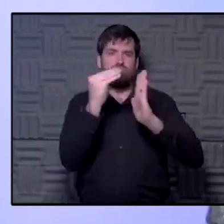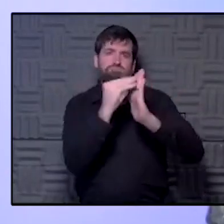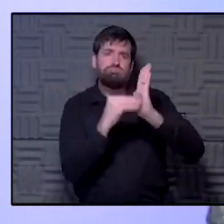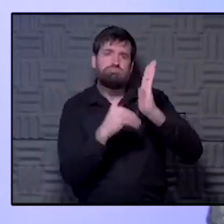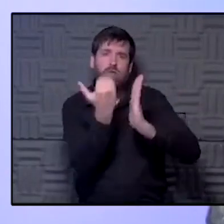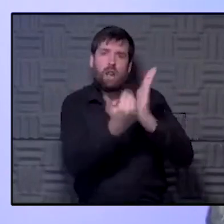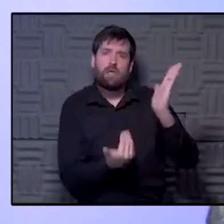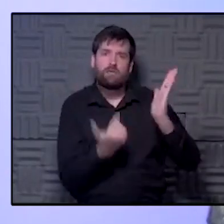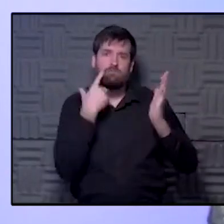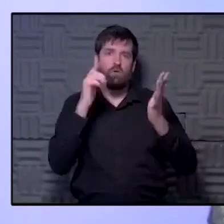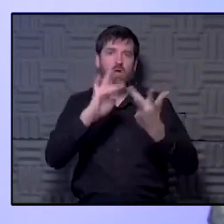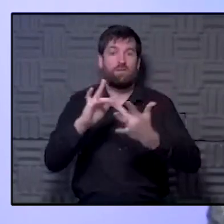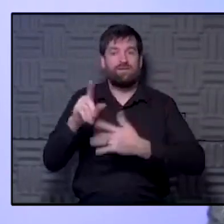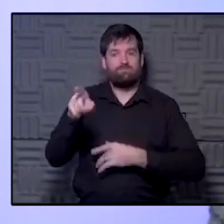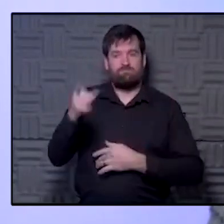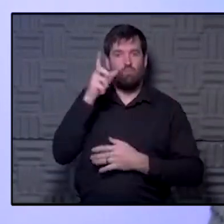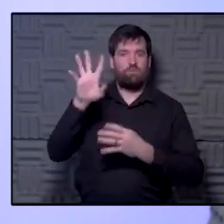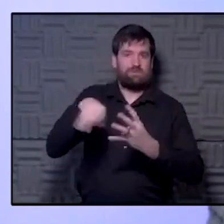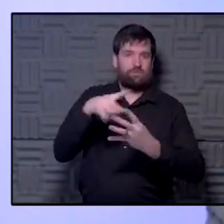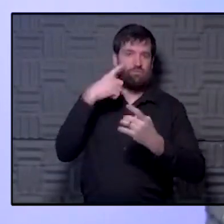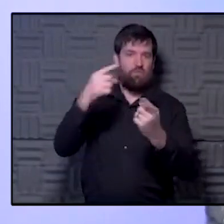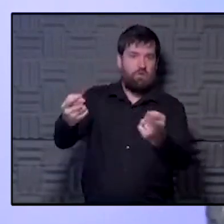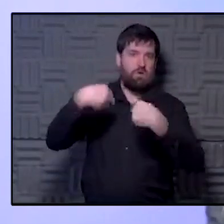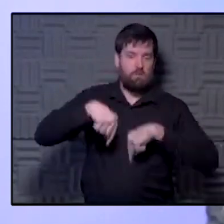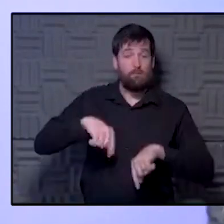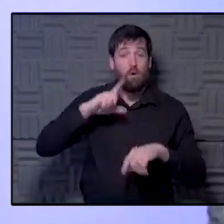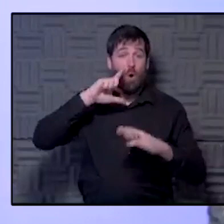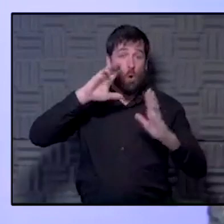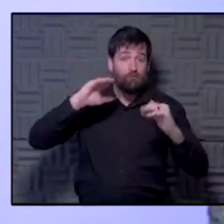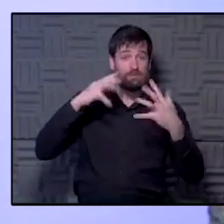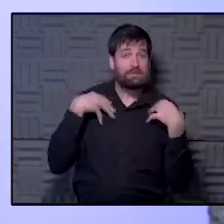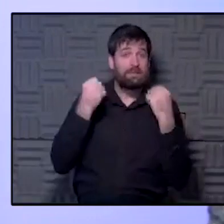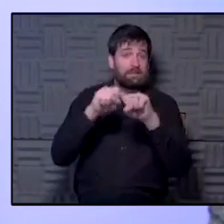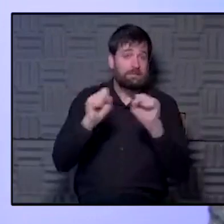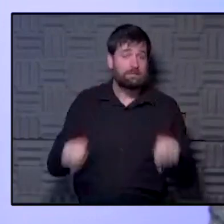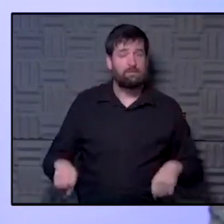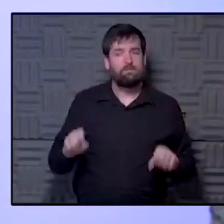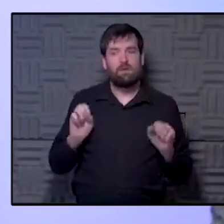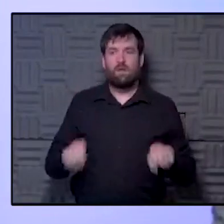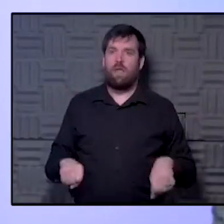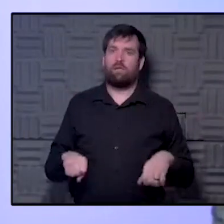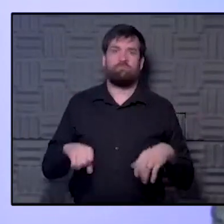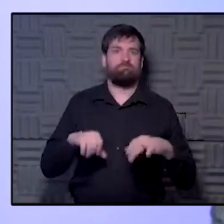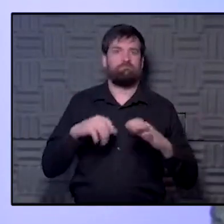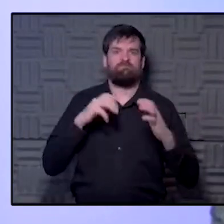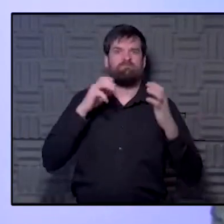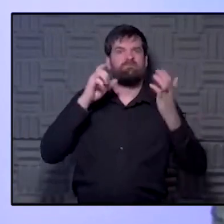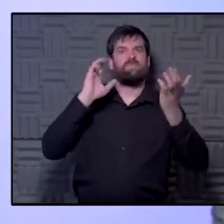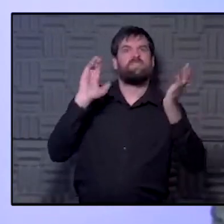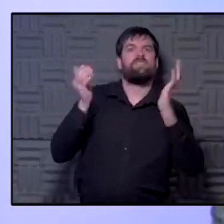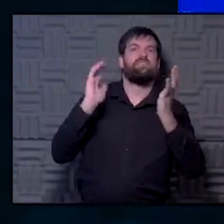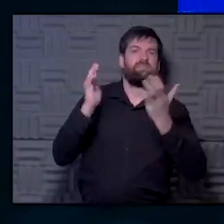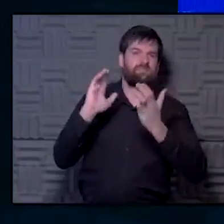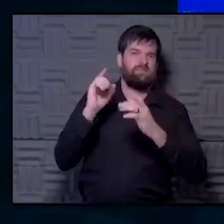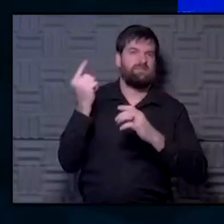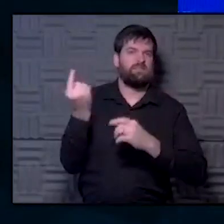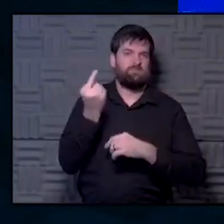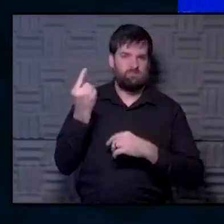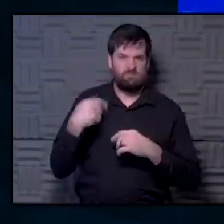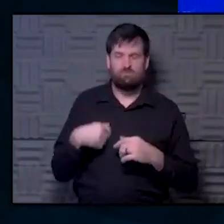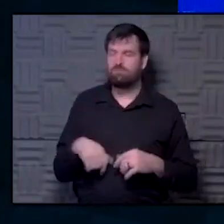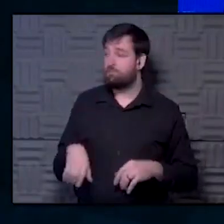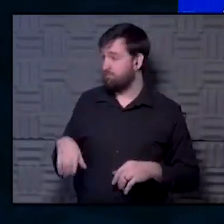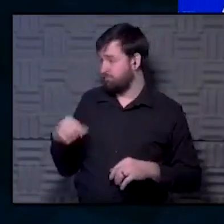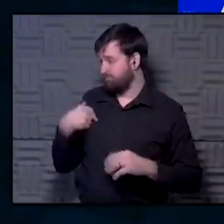contacted and they'll get you scheduled and in. We hope that our health system will be able to do something similar in the coming weeks as well.